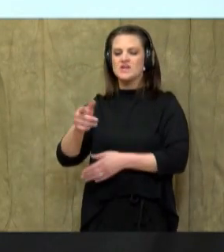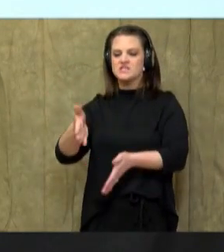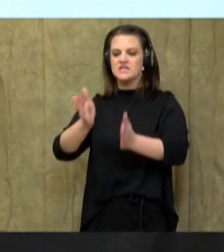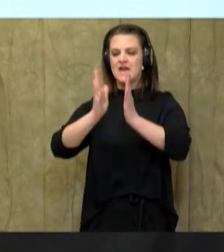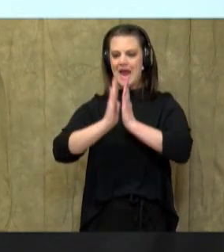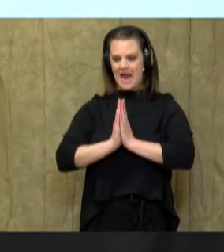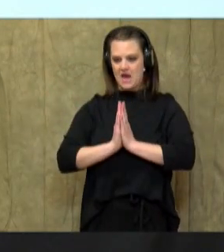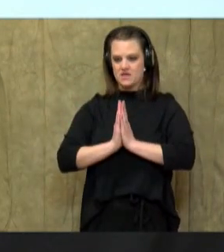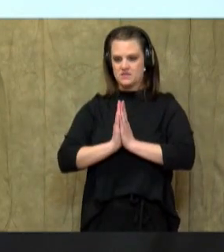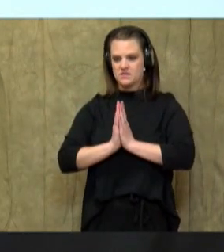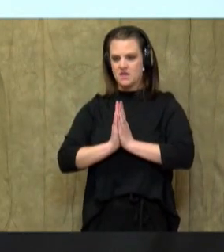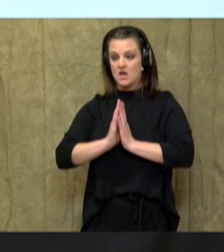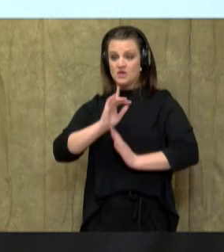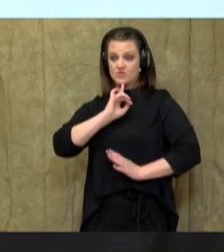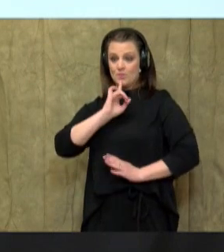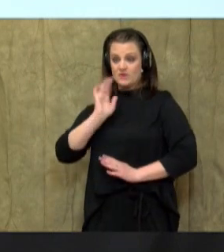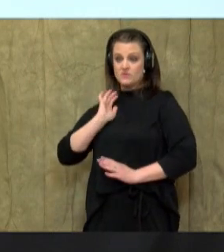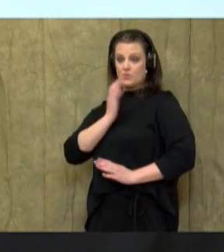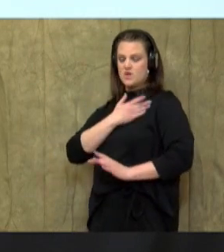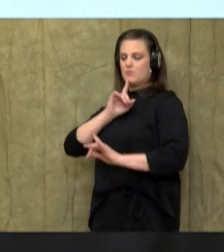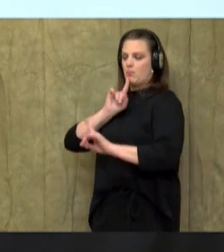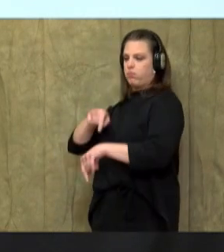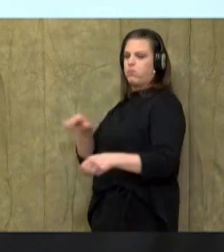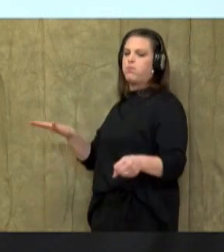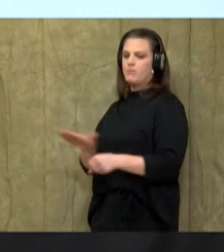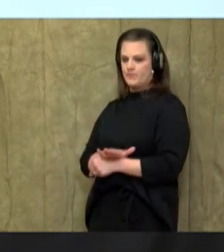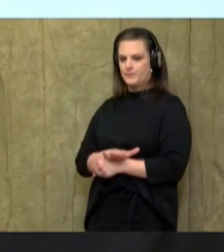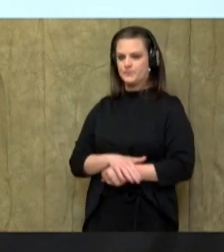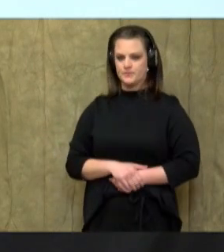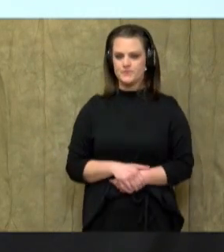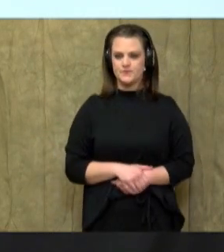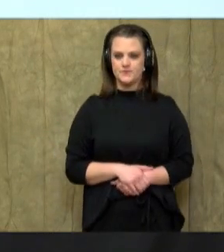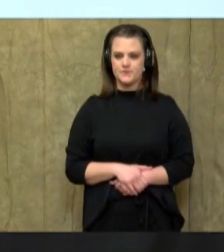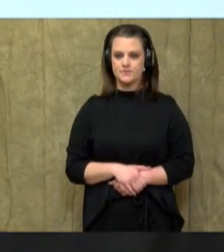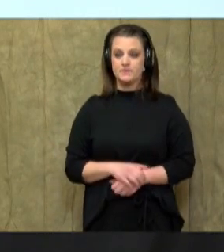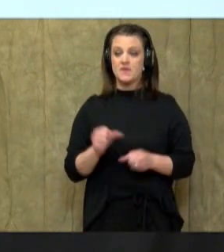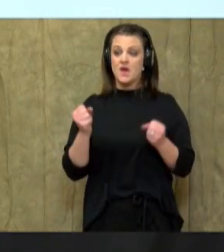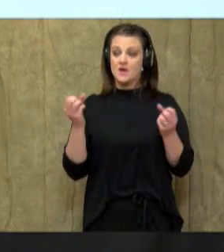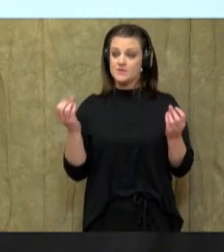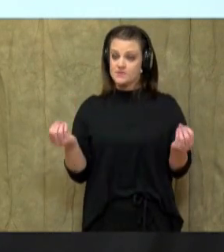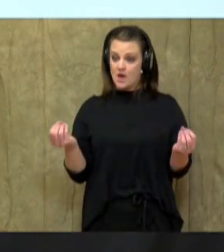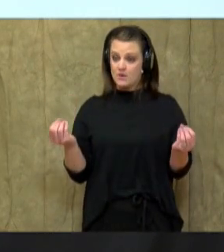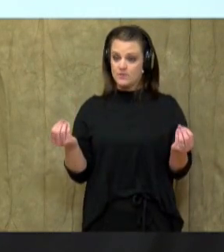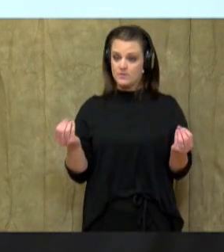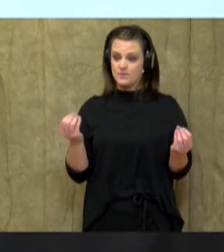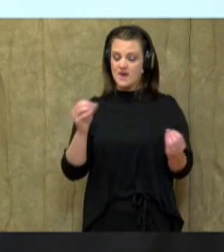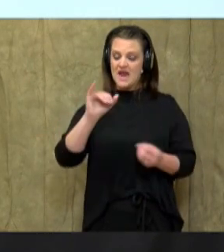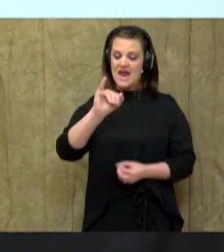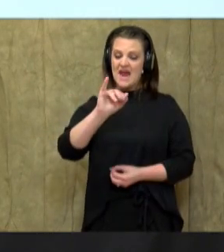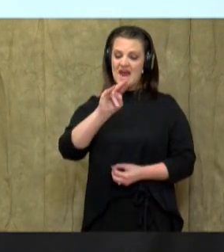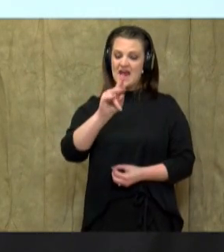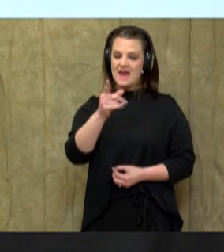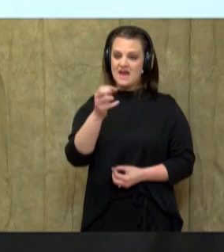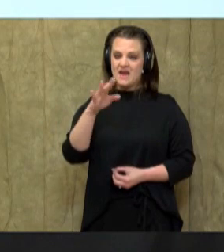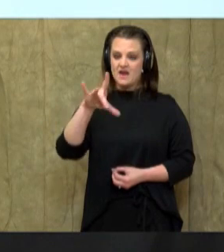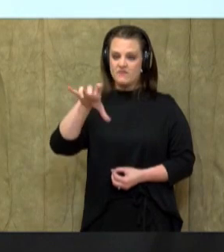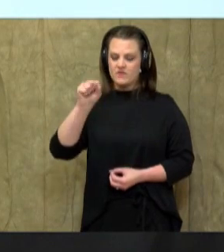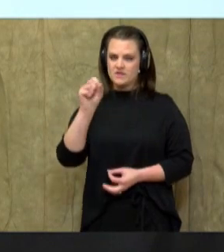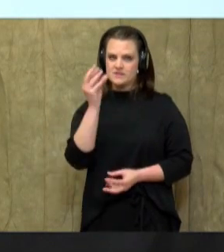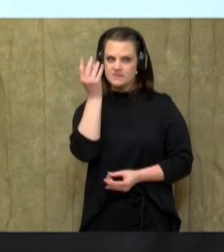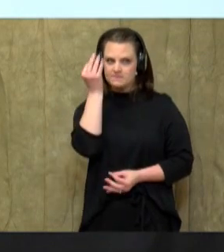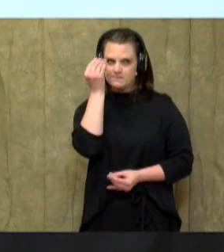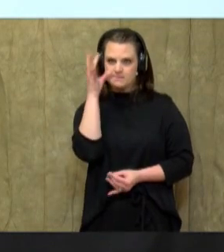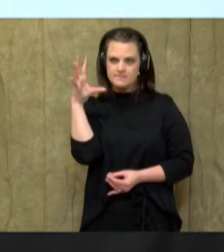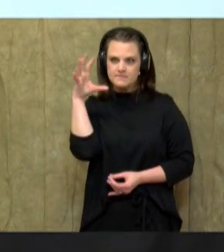task. So make sure, boys and girls, that after you finish your inference or conclusion,